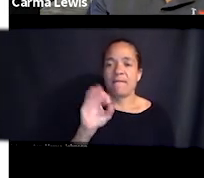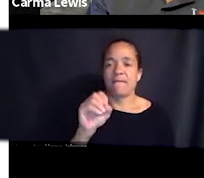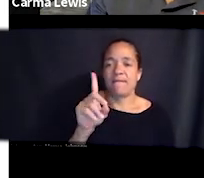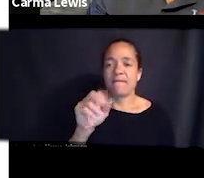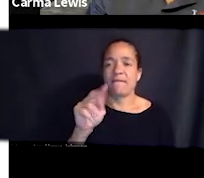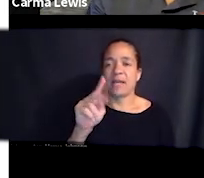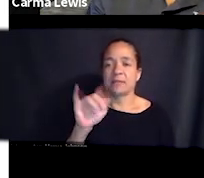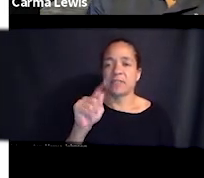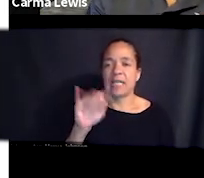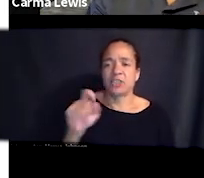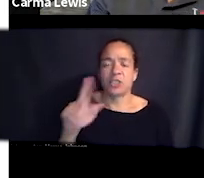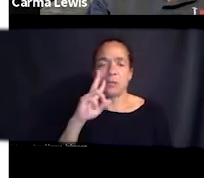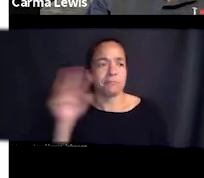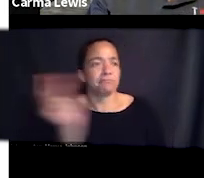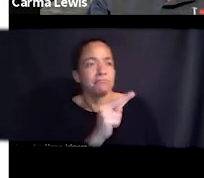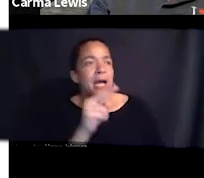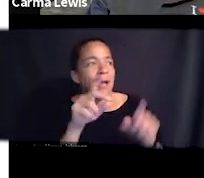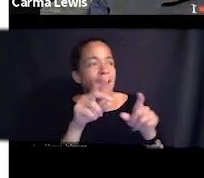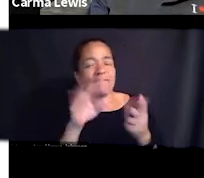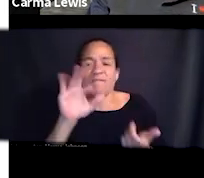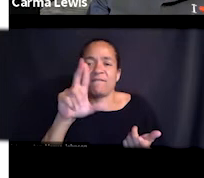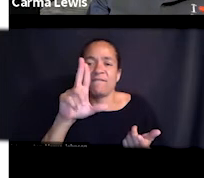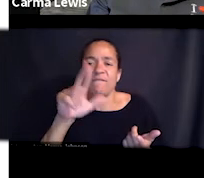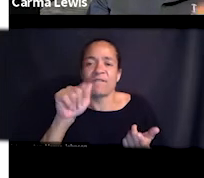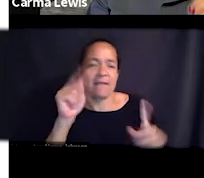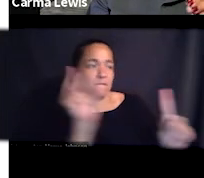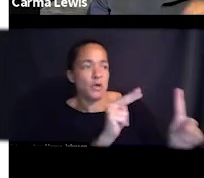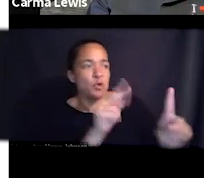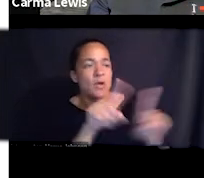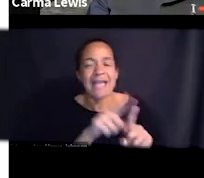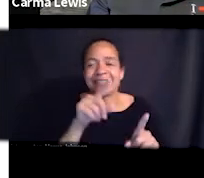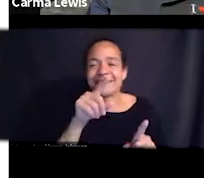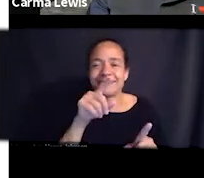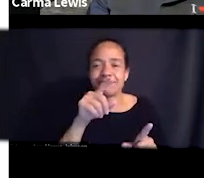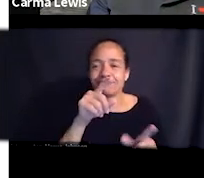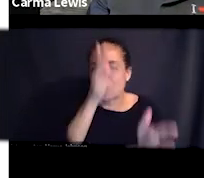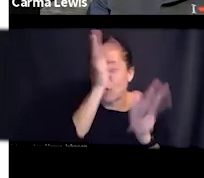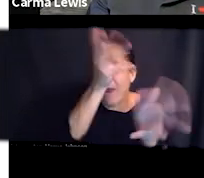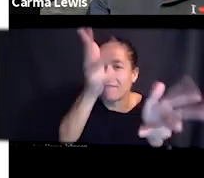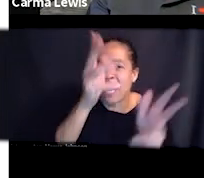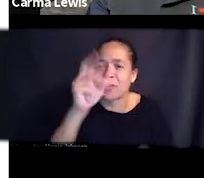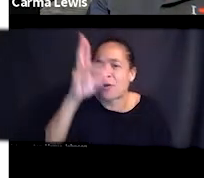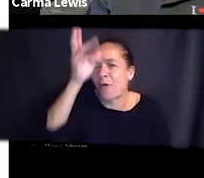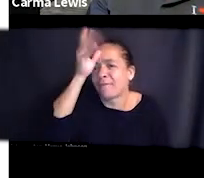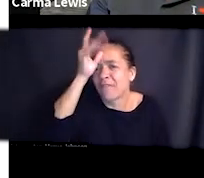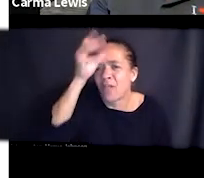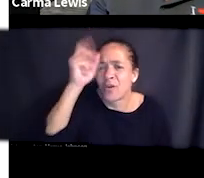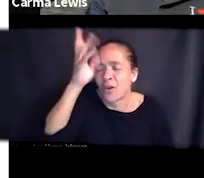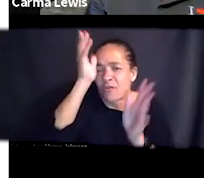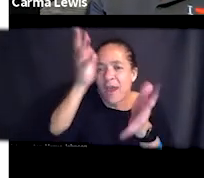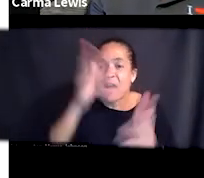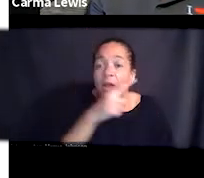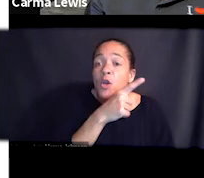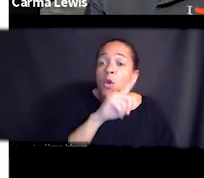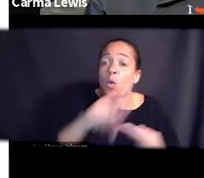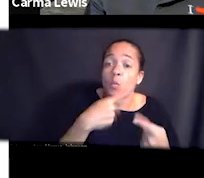Flint's grandfather or father. And once they say they're going to do